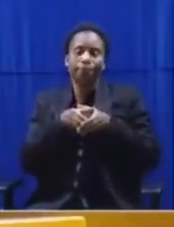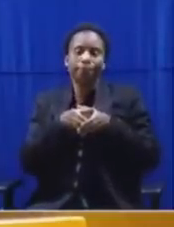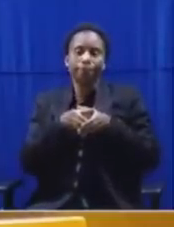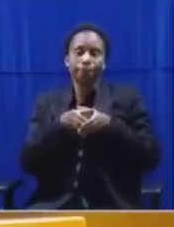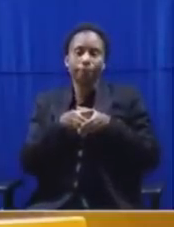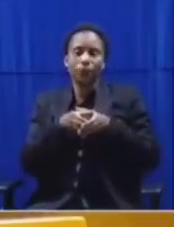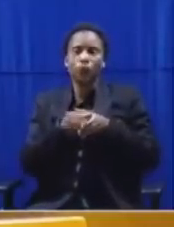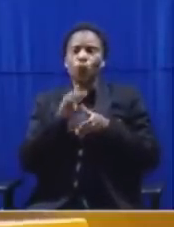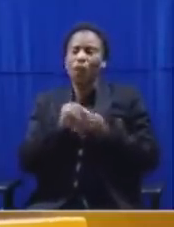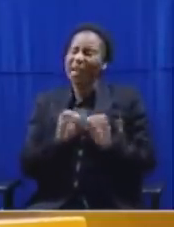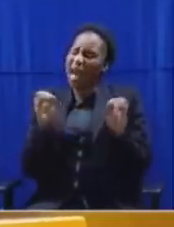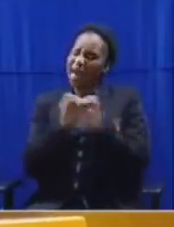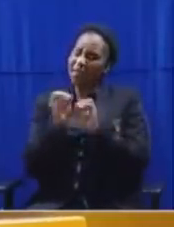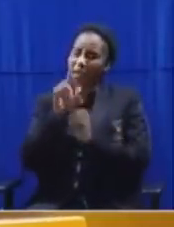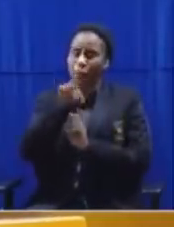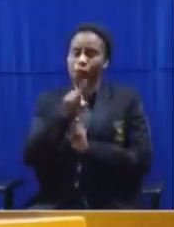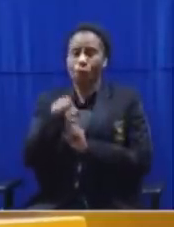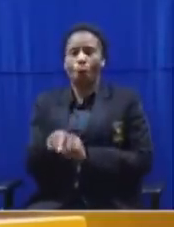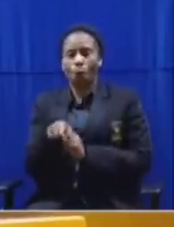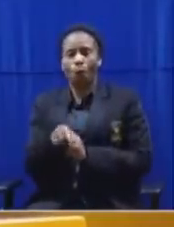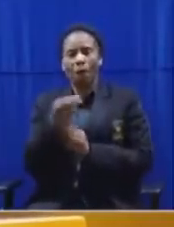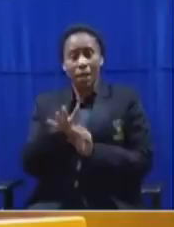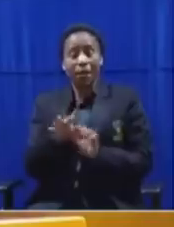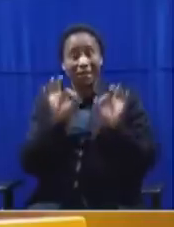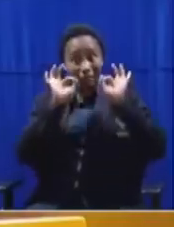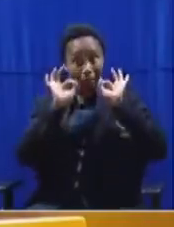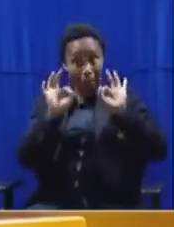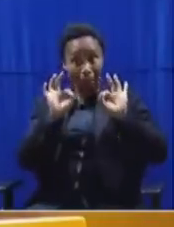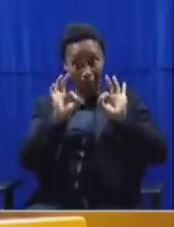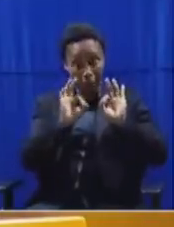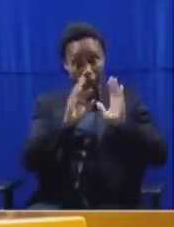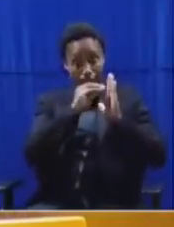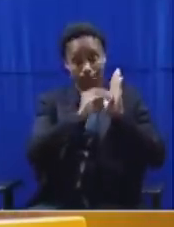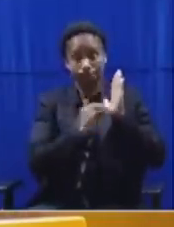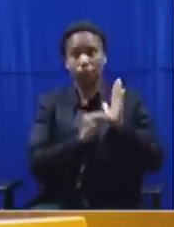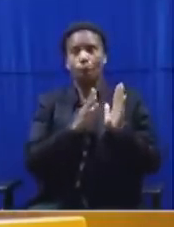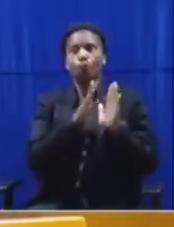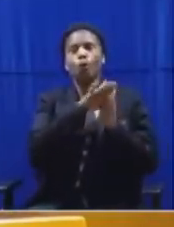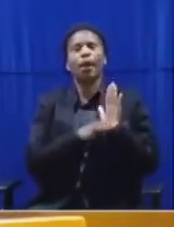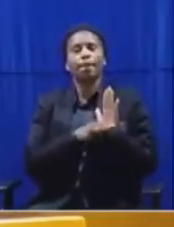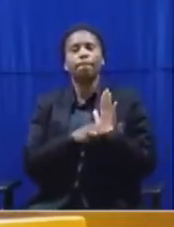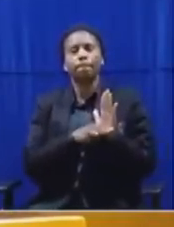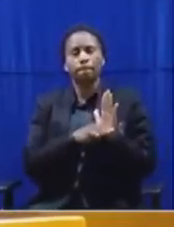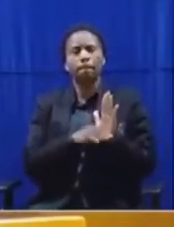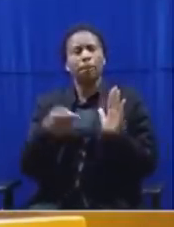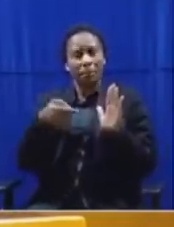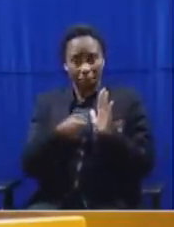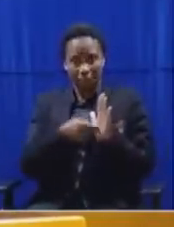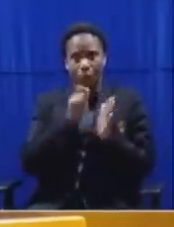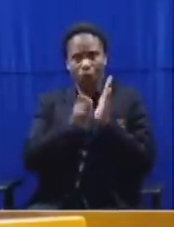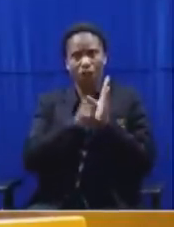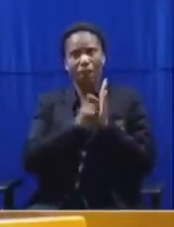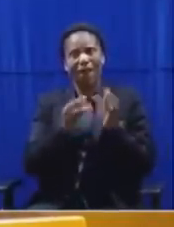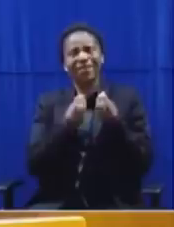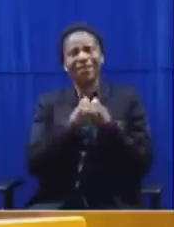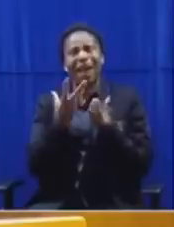absolutely nothing wrong that if it is properly located within a proper developmental program, we should have prescribed assets in